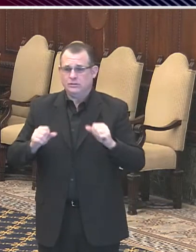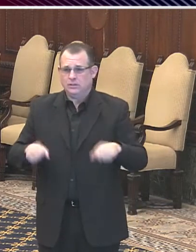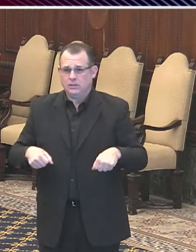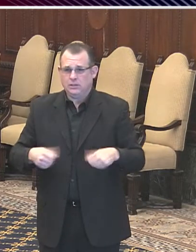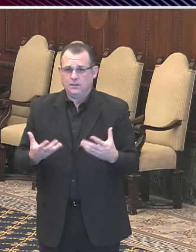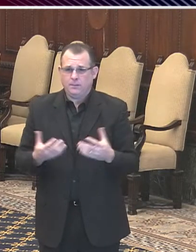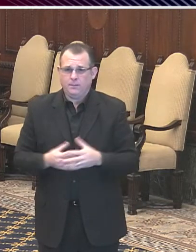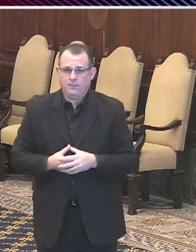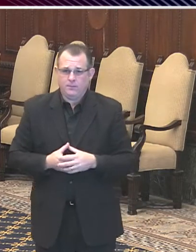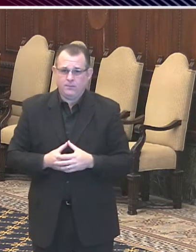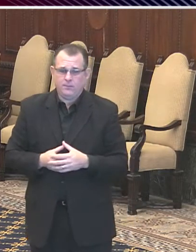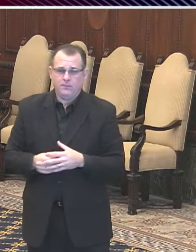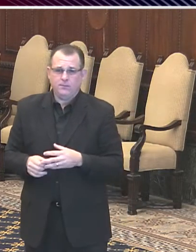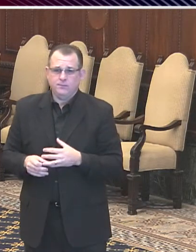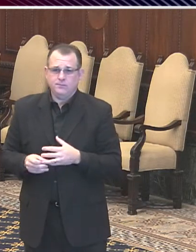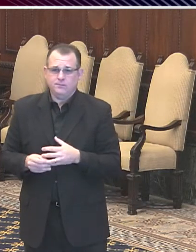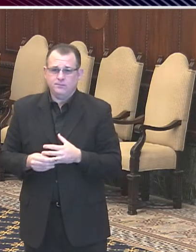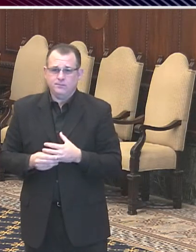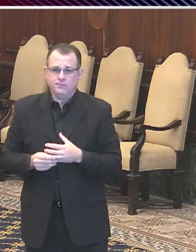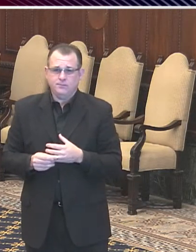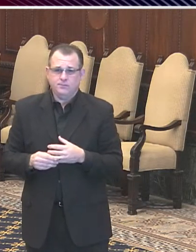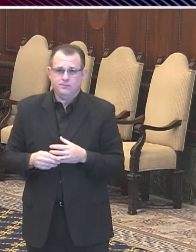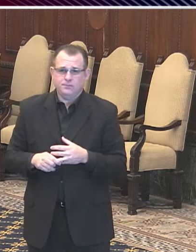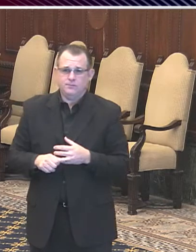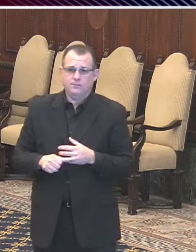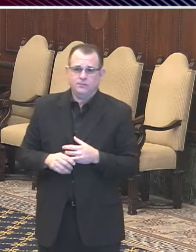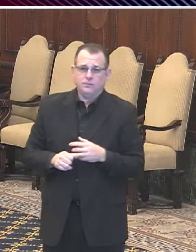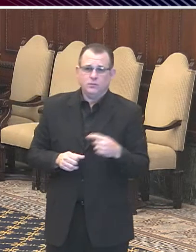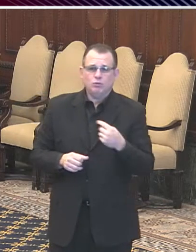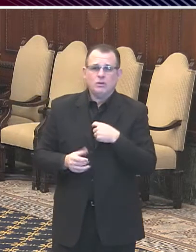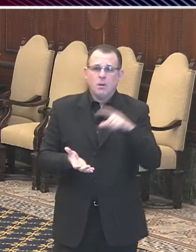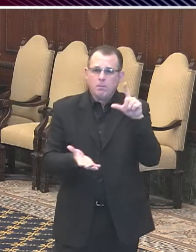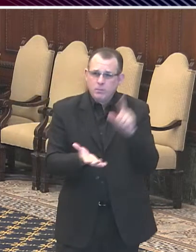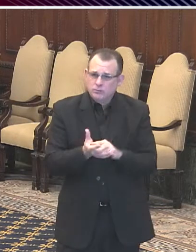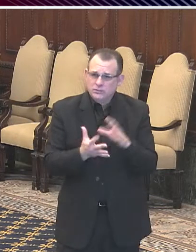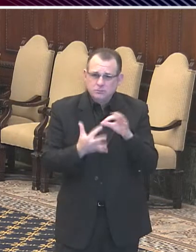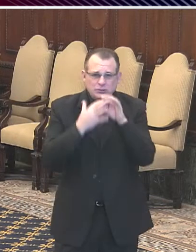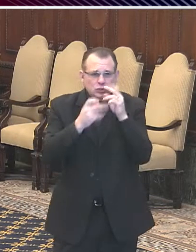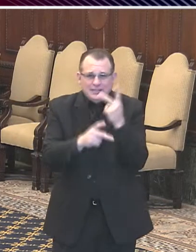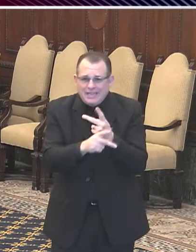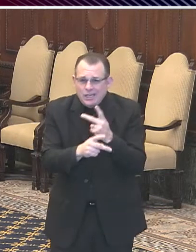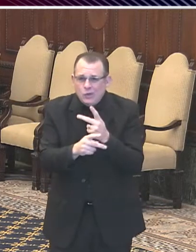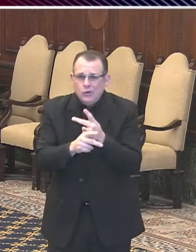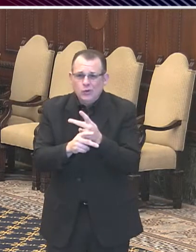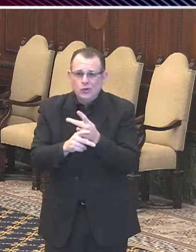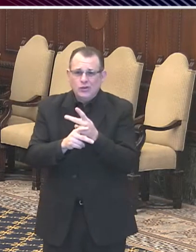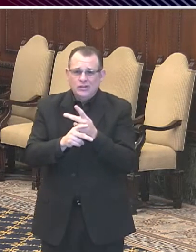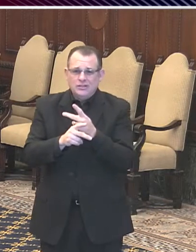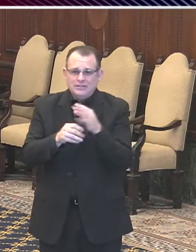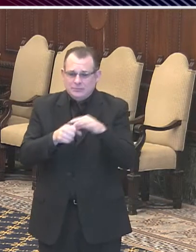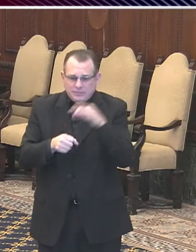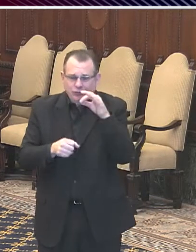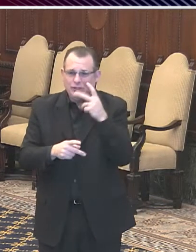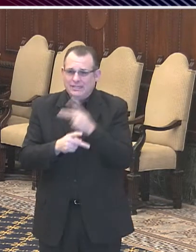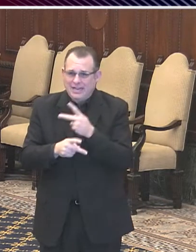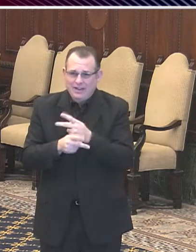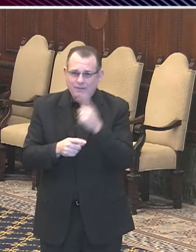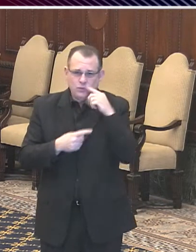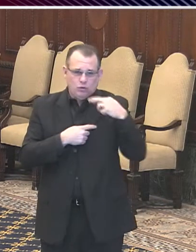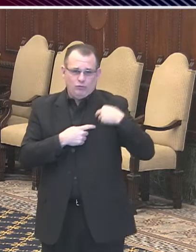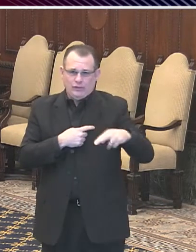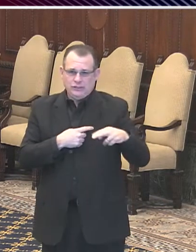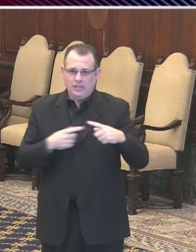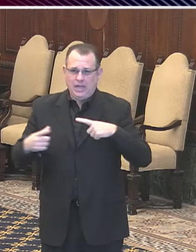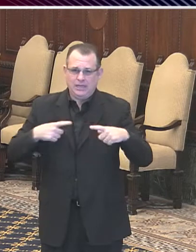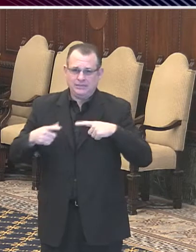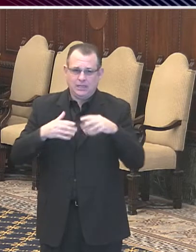Chaplaincy Innovation Lab has published the Spiritual Care Resources for Religious Holidays Guide, Spiritual